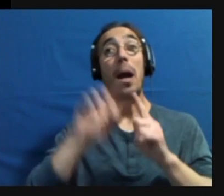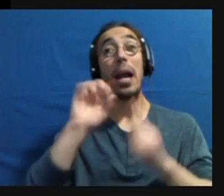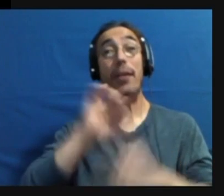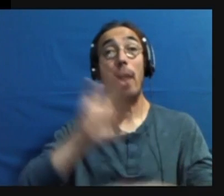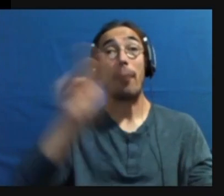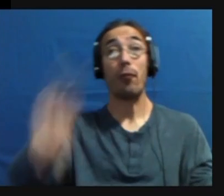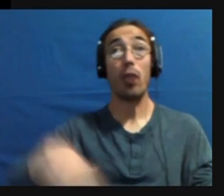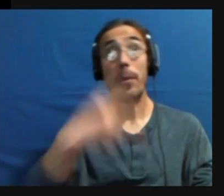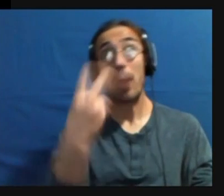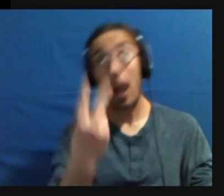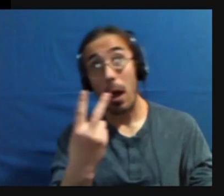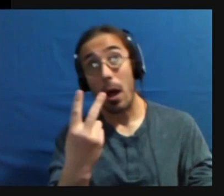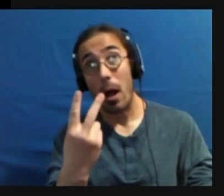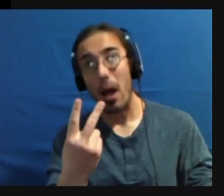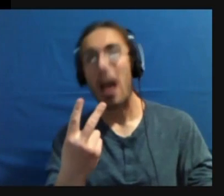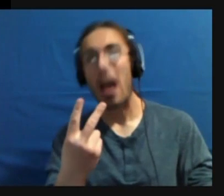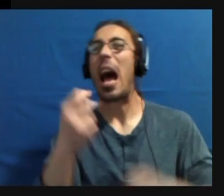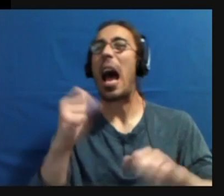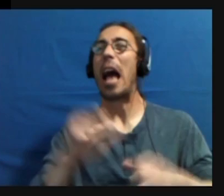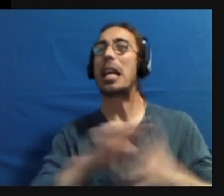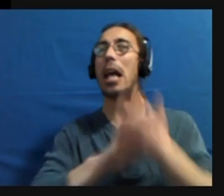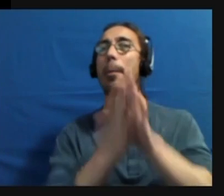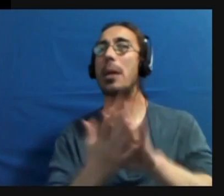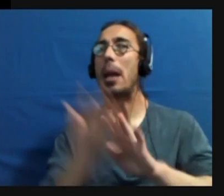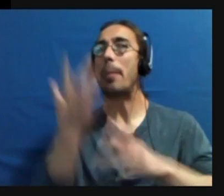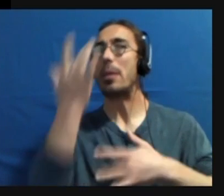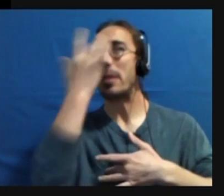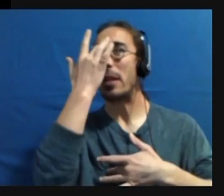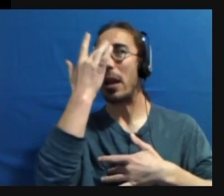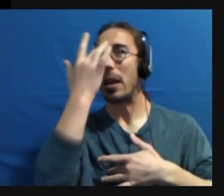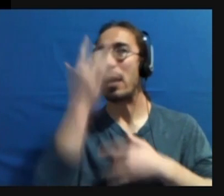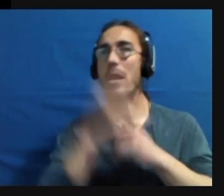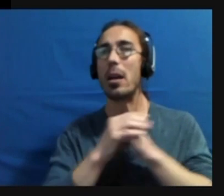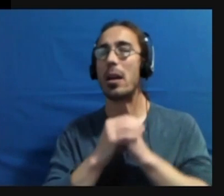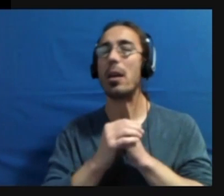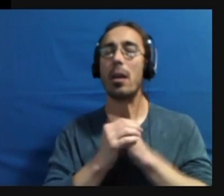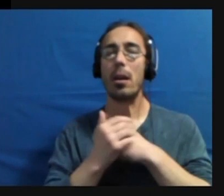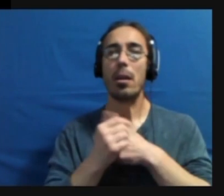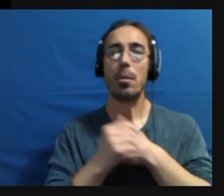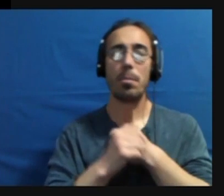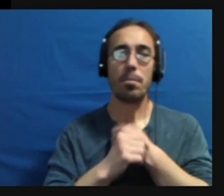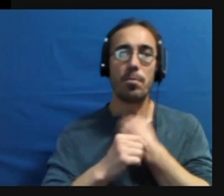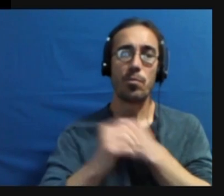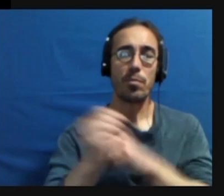then I can get really sick because suddenly I am feeling my body.